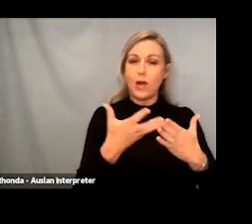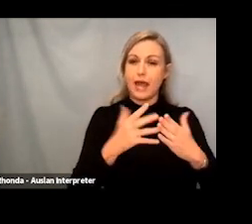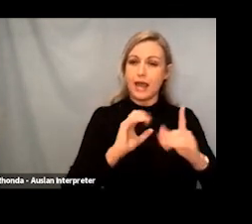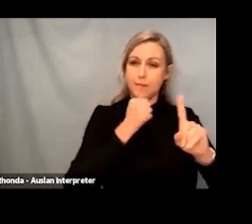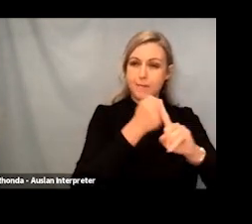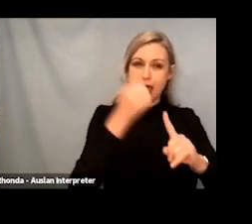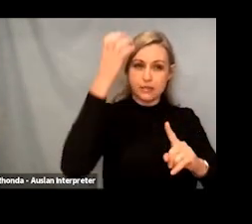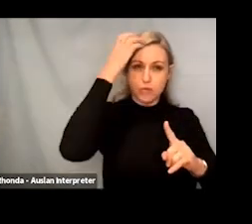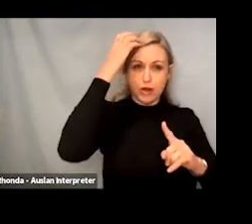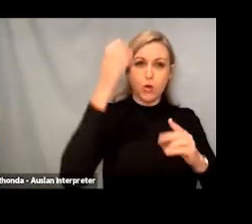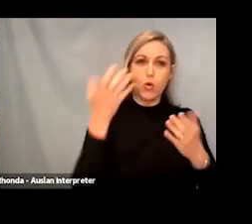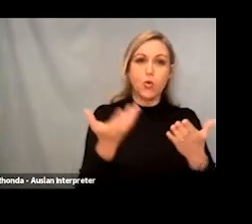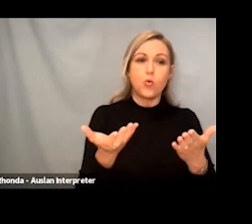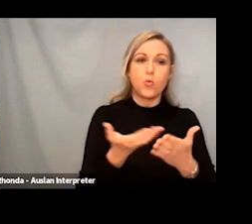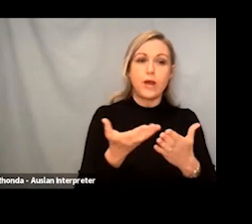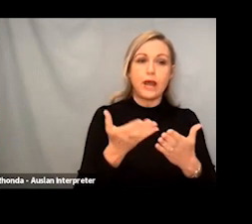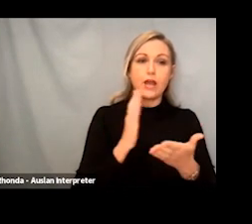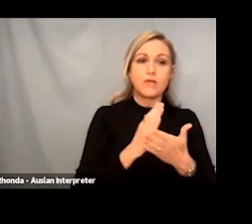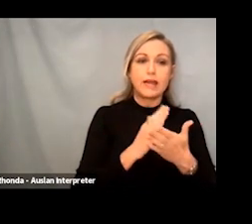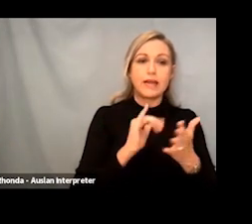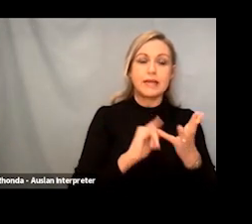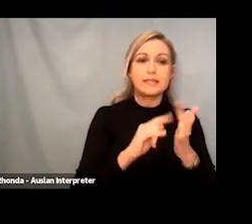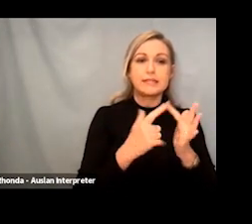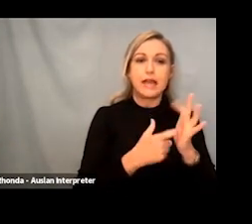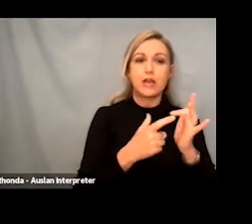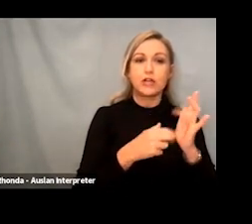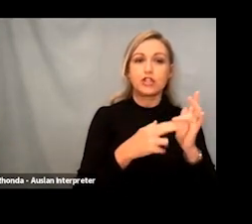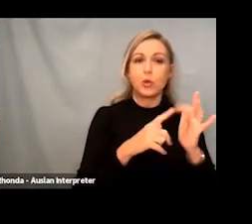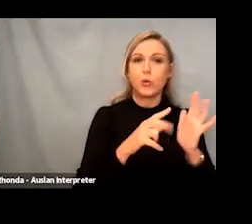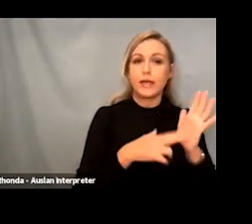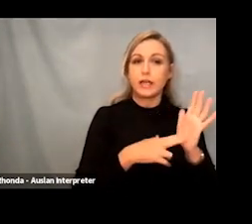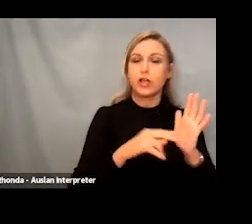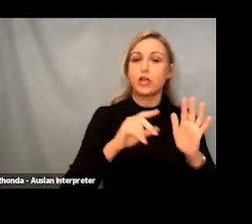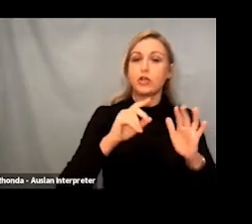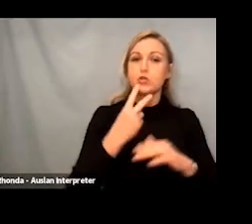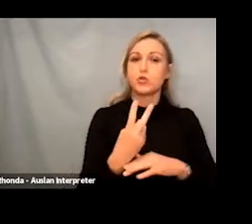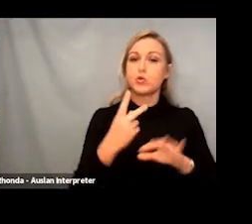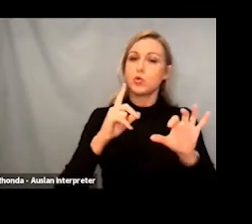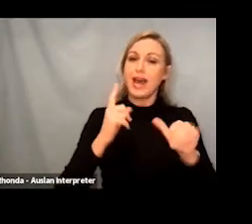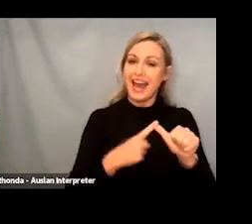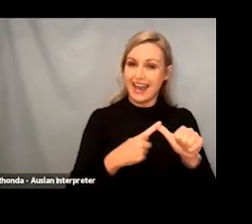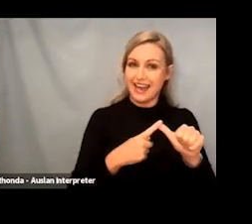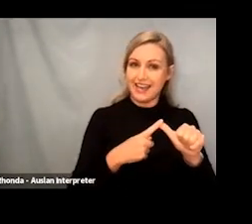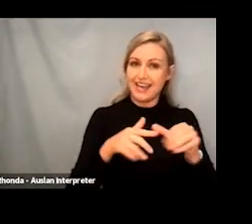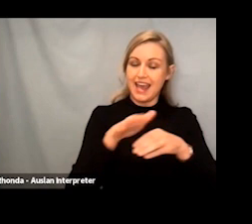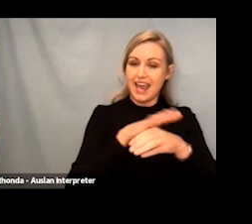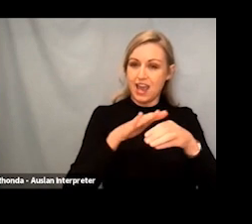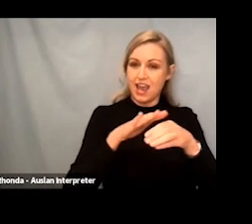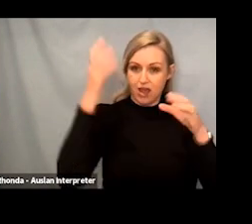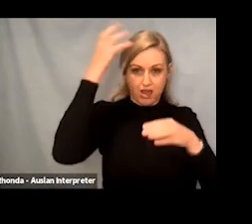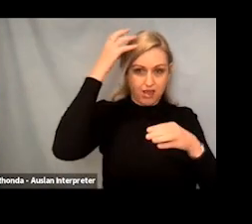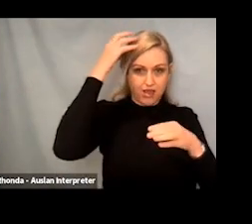the serotonin 2A receptor. In a sense, the pharmacology of